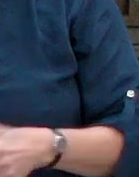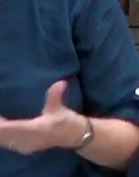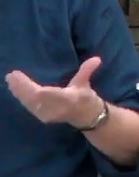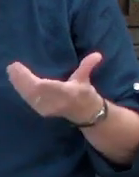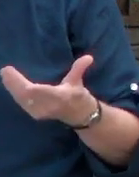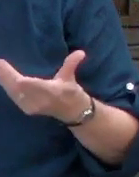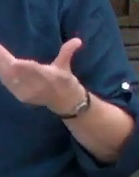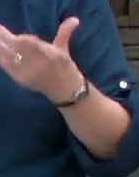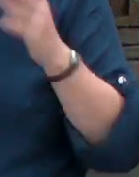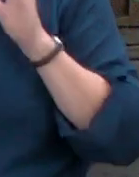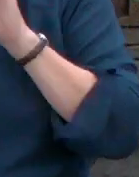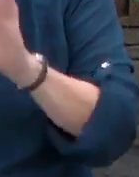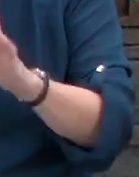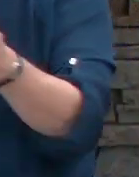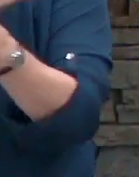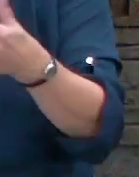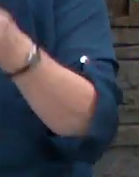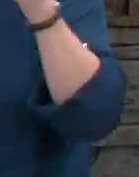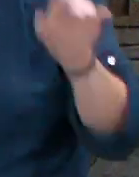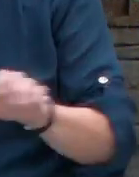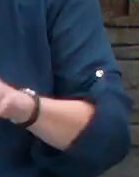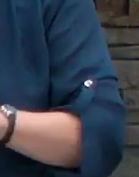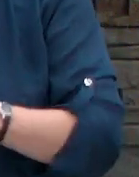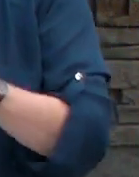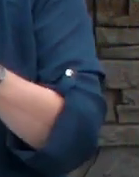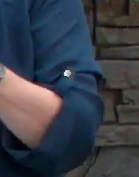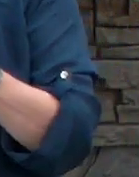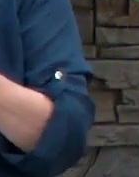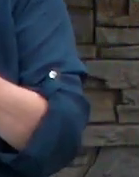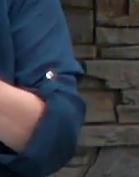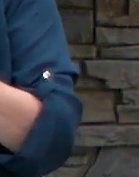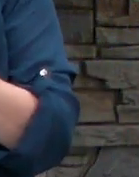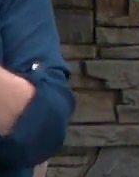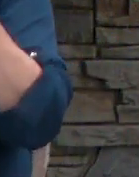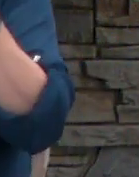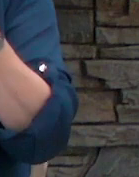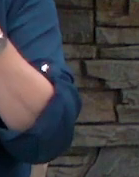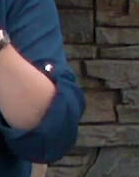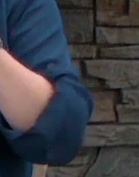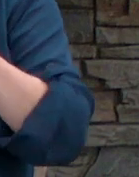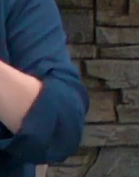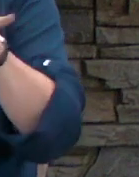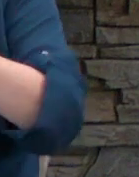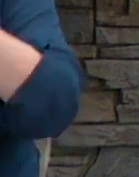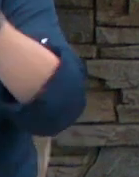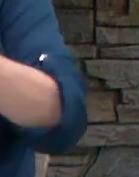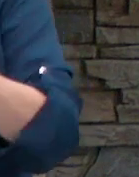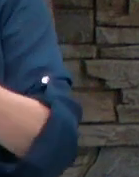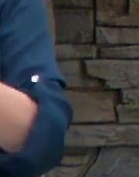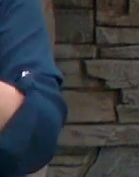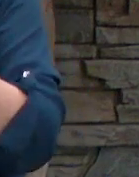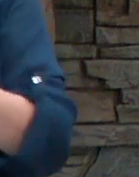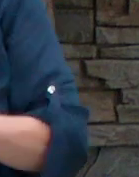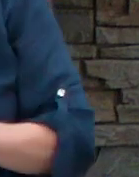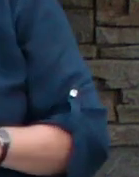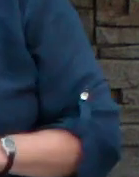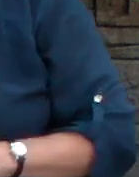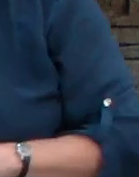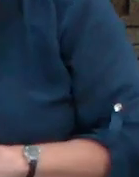Because it tells us all the things we can do if we remember he wants us to be out in the world. Would you pray with me,